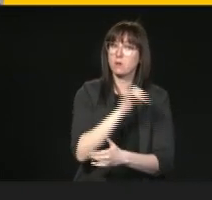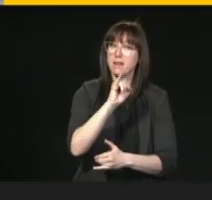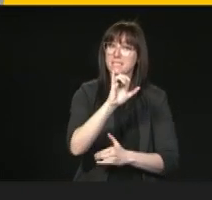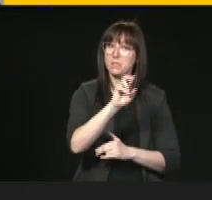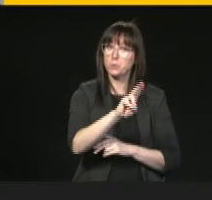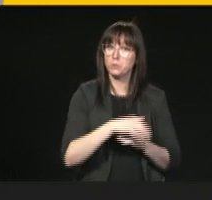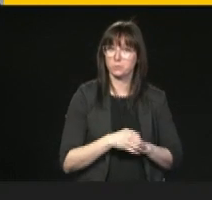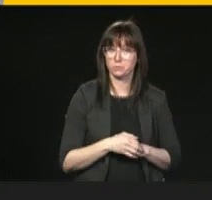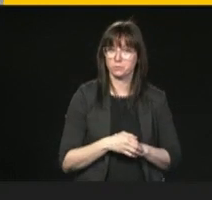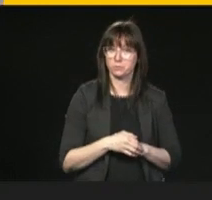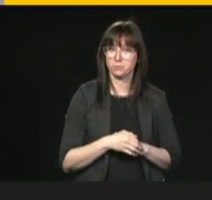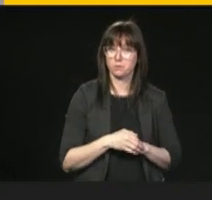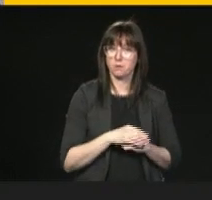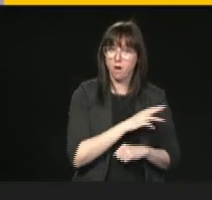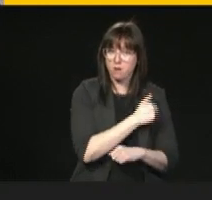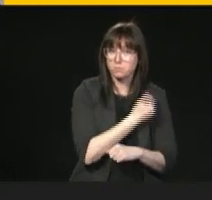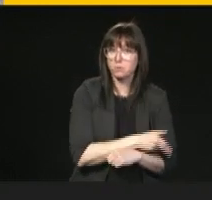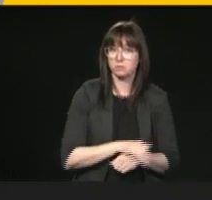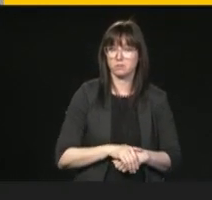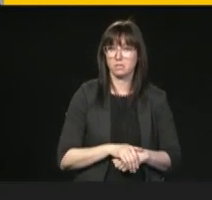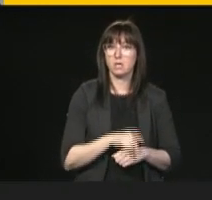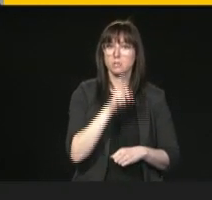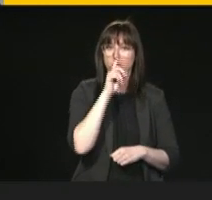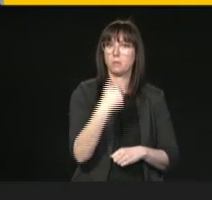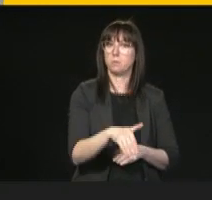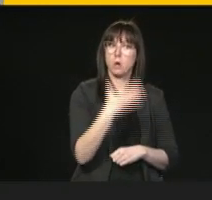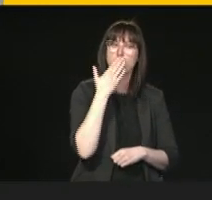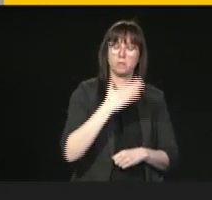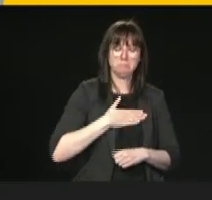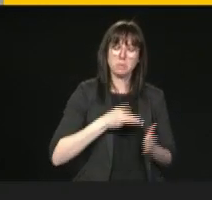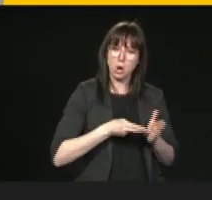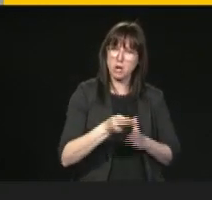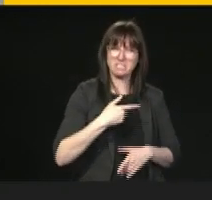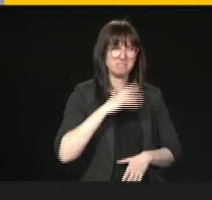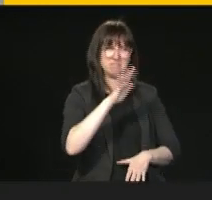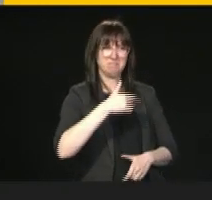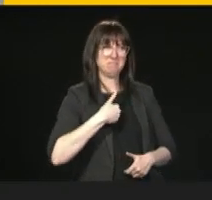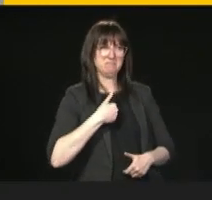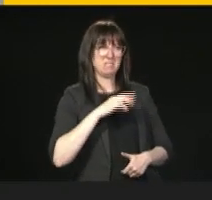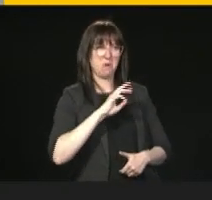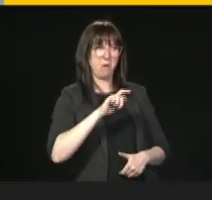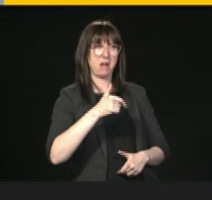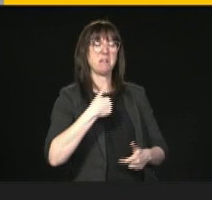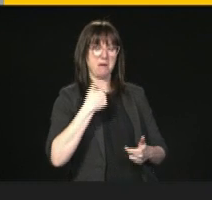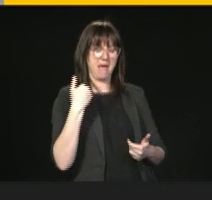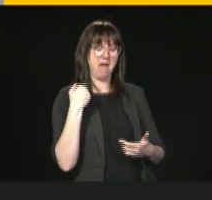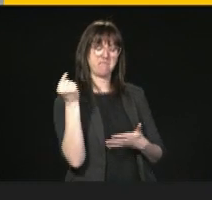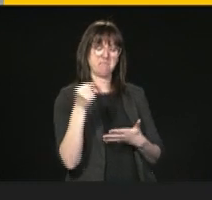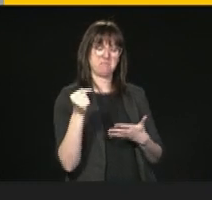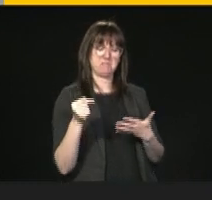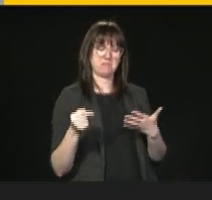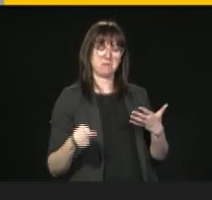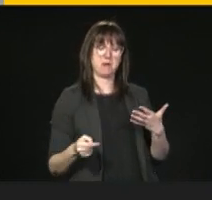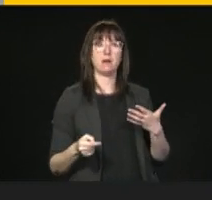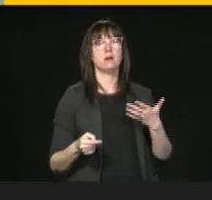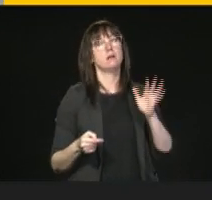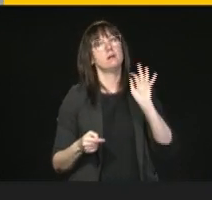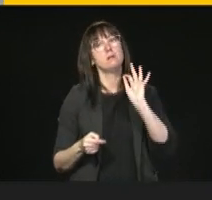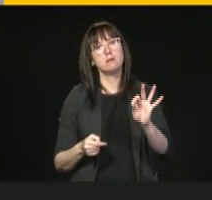that person was honest and told us about their symptoms. So that just gives you an example of the seriousness. Now we're saying that